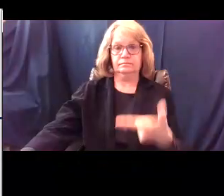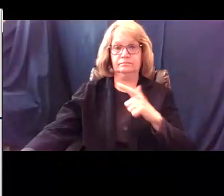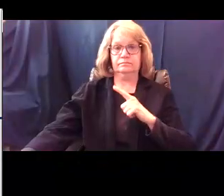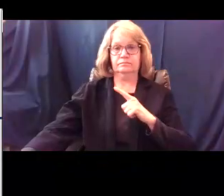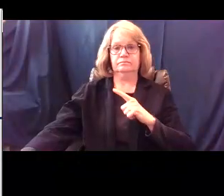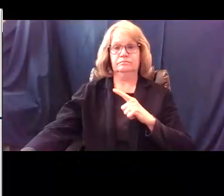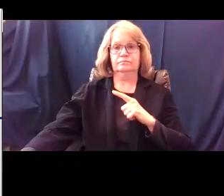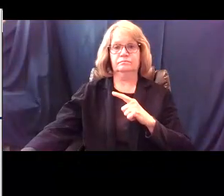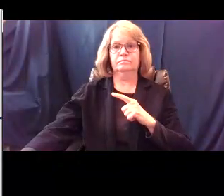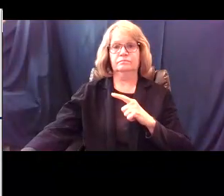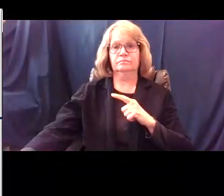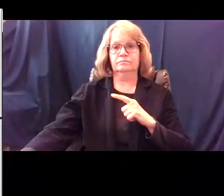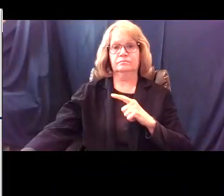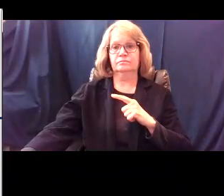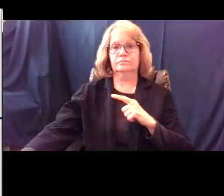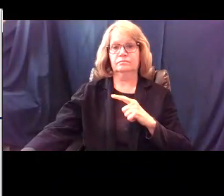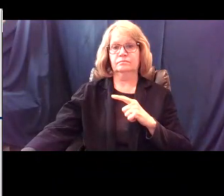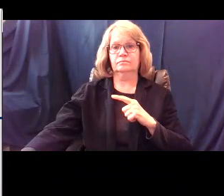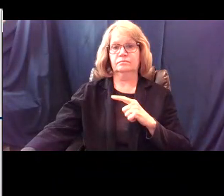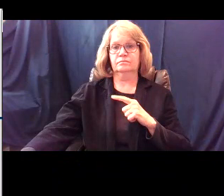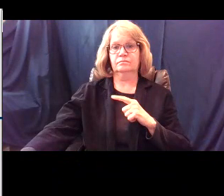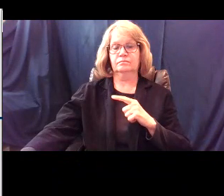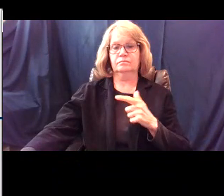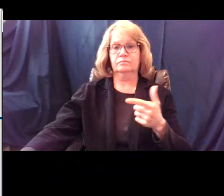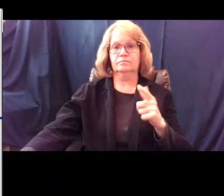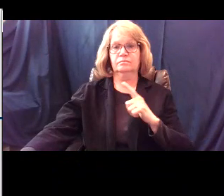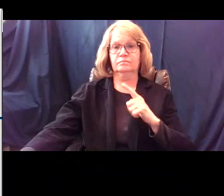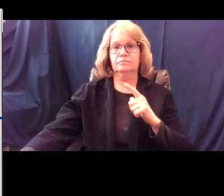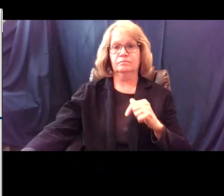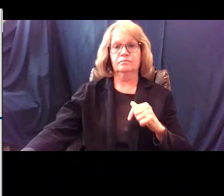Next, I'd like to move on to unreasonable use of criminal history.